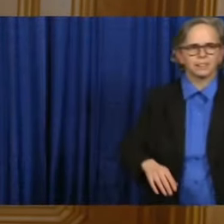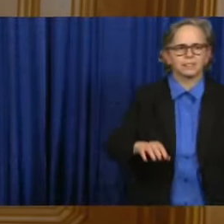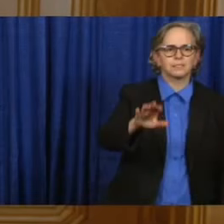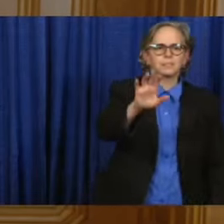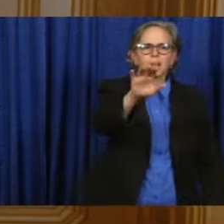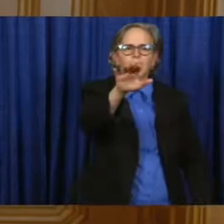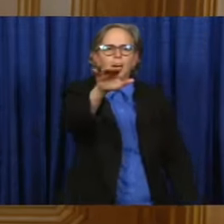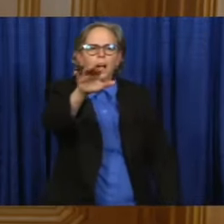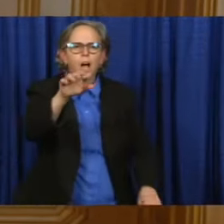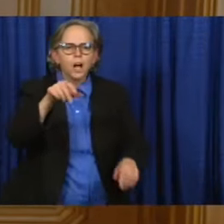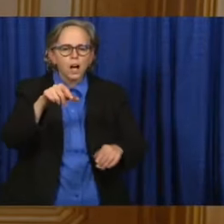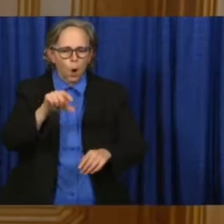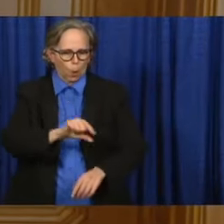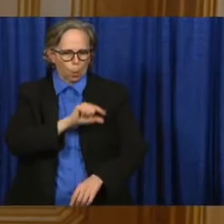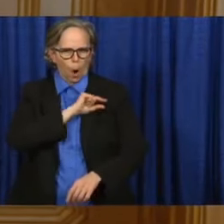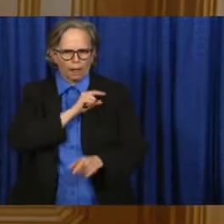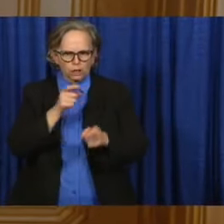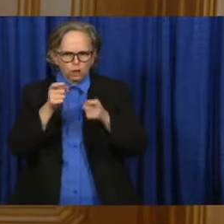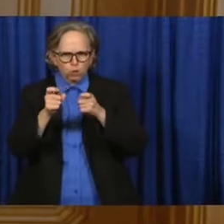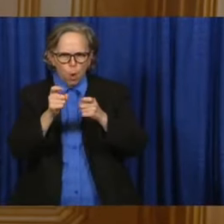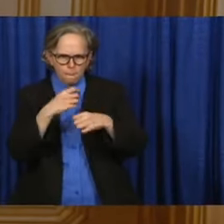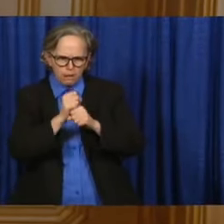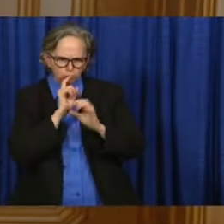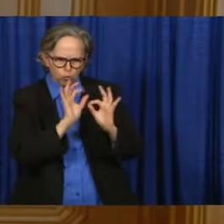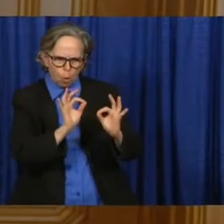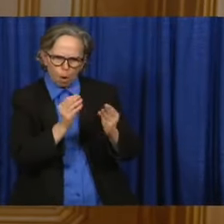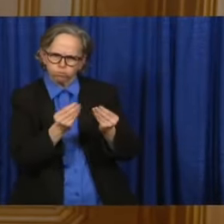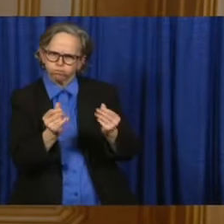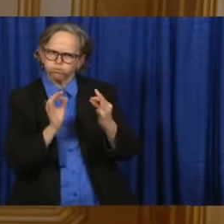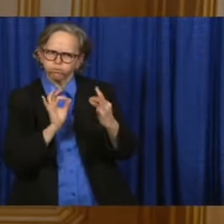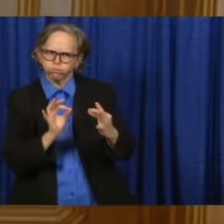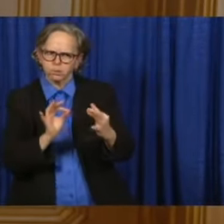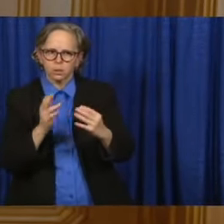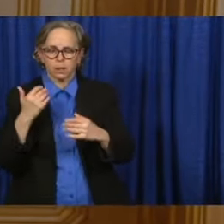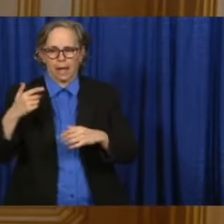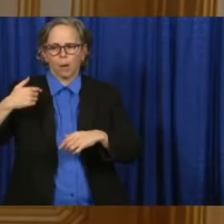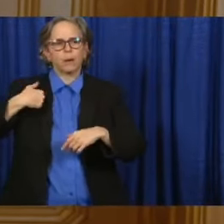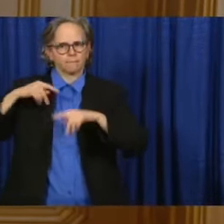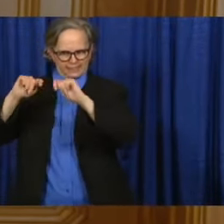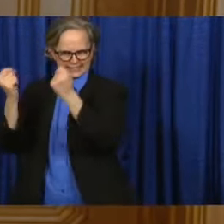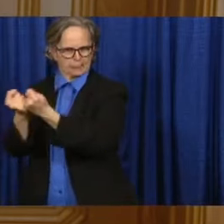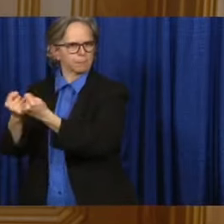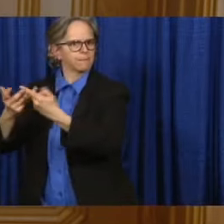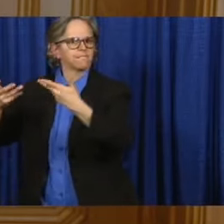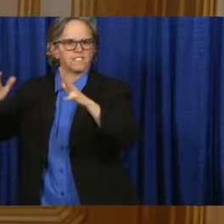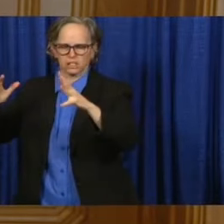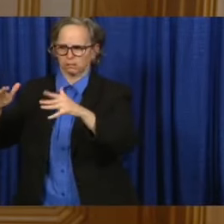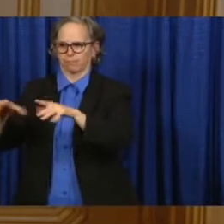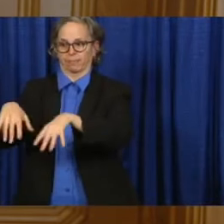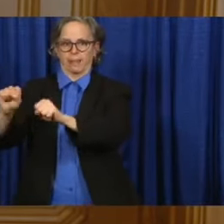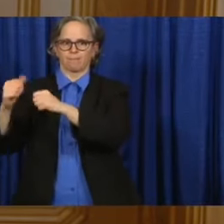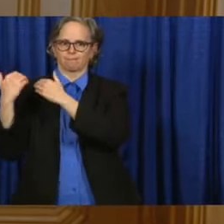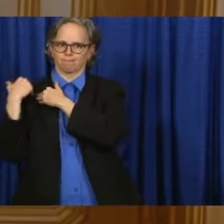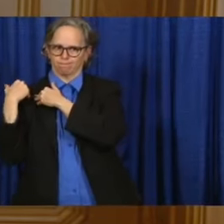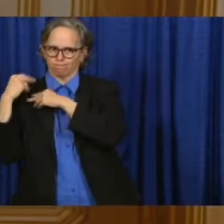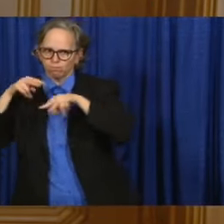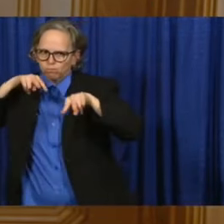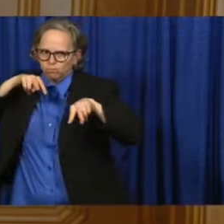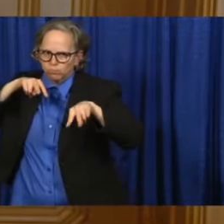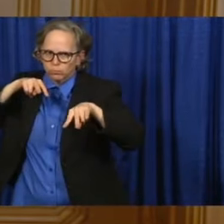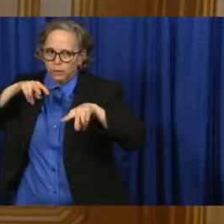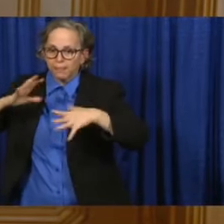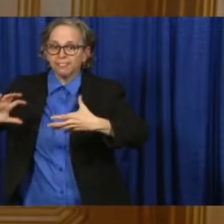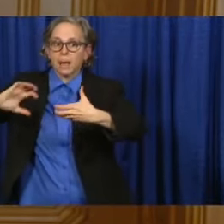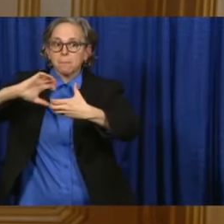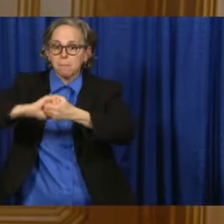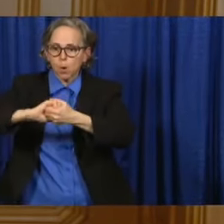are getting this equipment, trying to find it, trying to run it down, but they're teamed up with people in the health department who tell them this is the